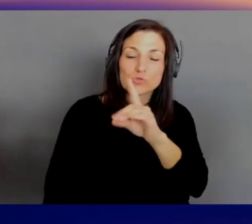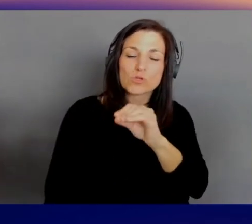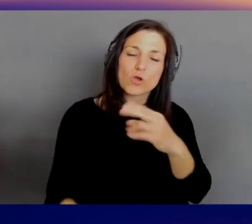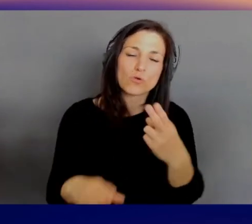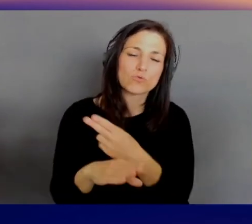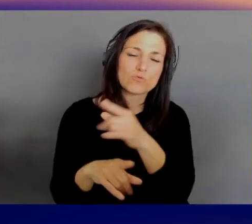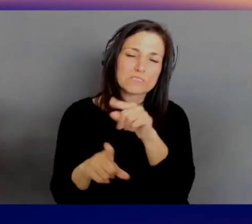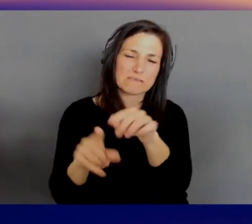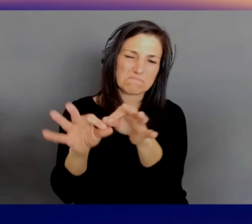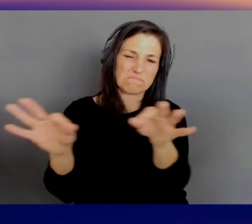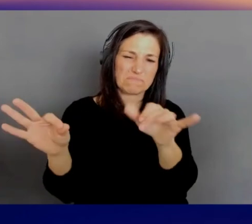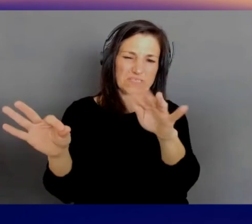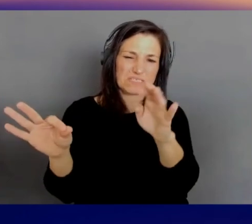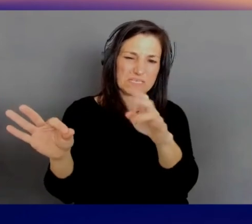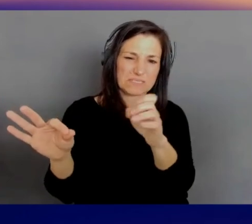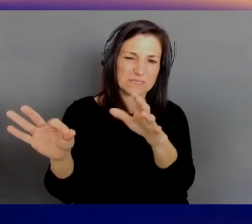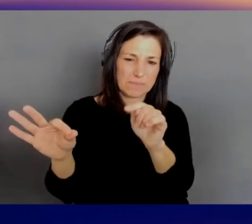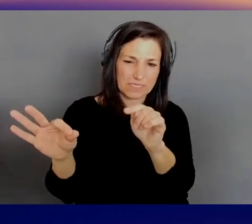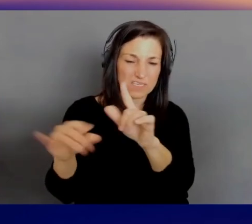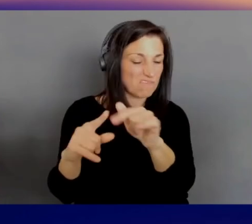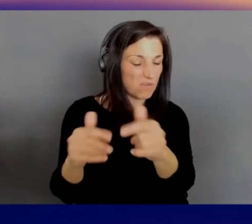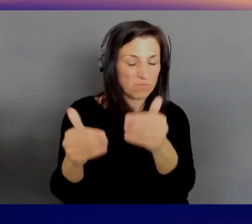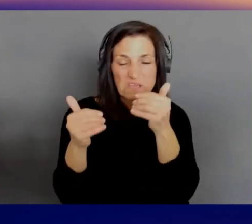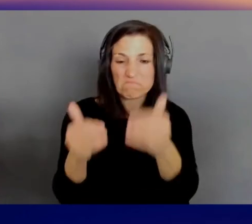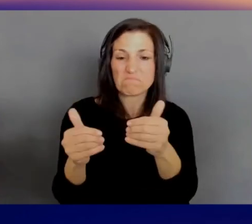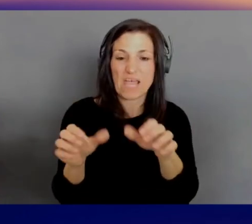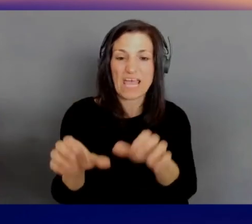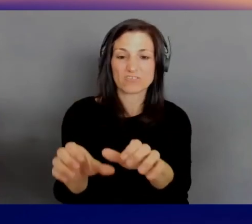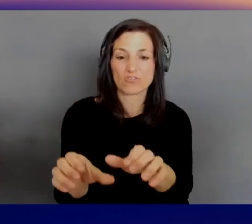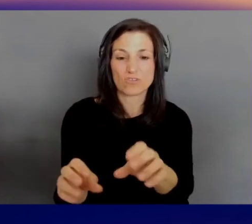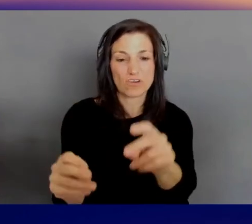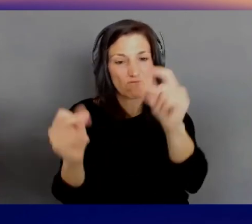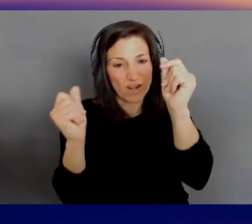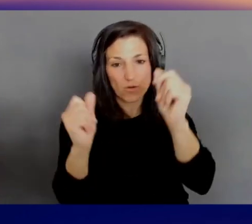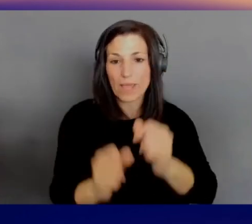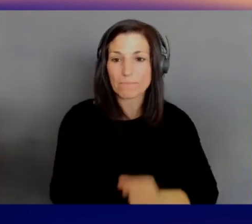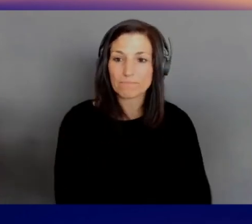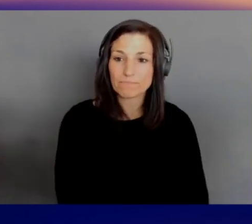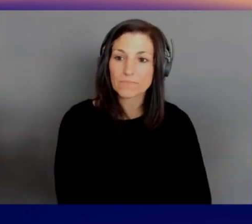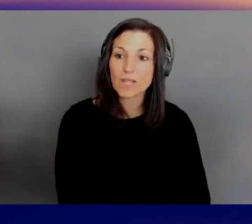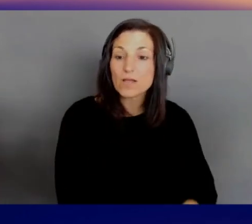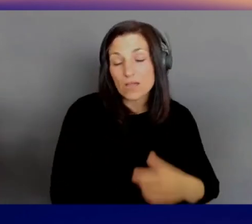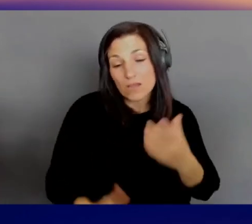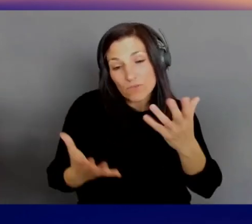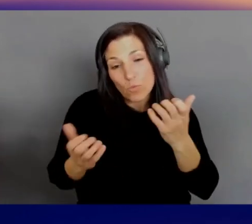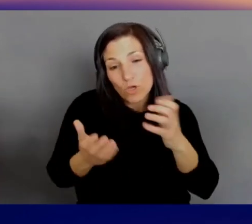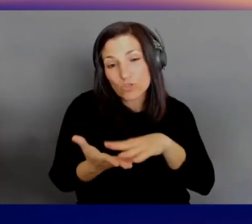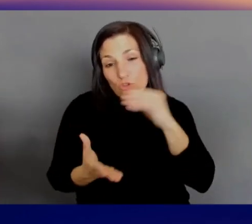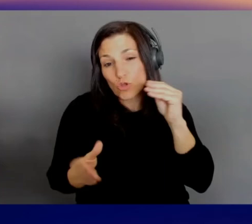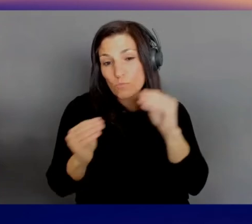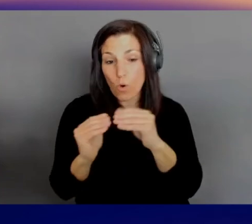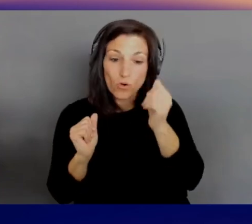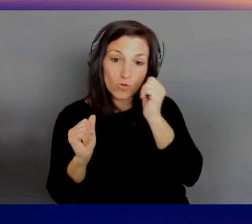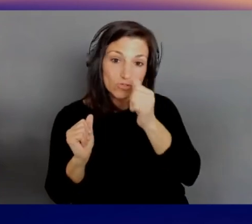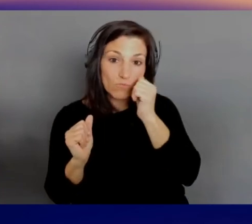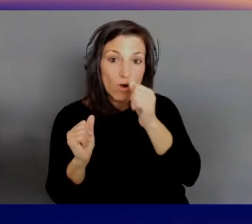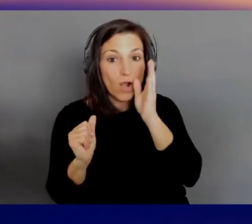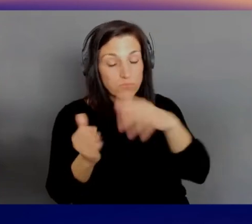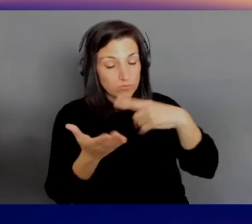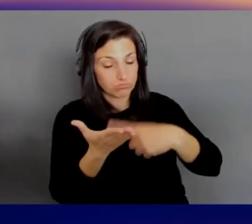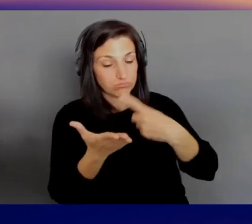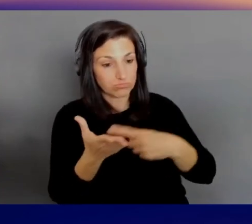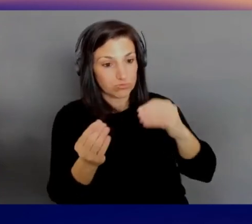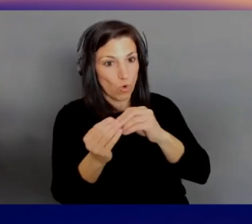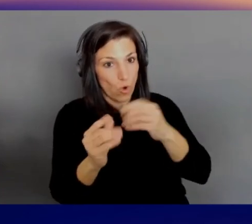and executed it right away. Excellent. So, Excellent. in order to learn more, tomorrow I'm talking in detail about this for 1 more